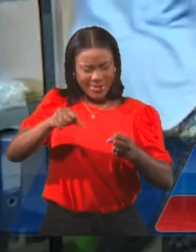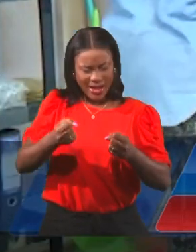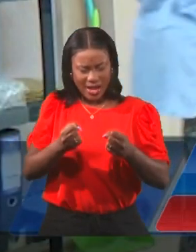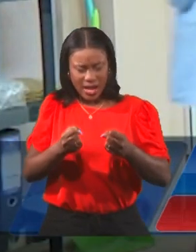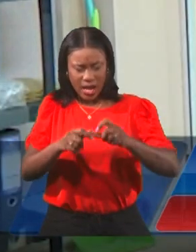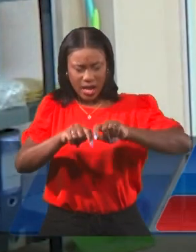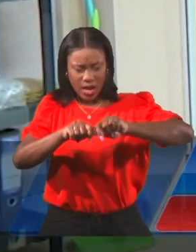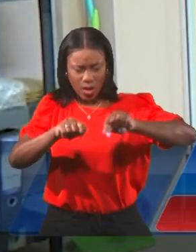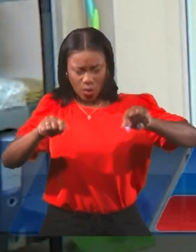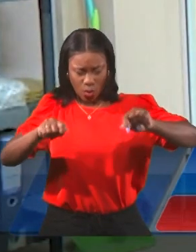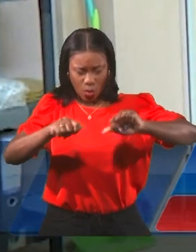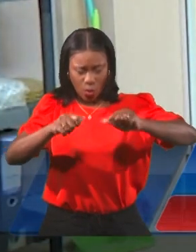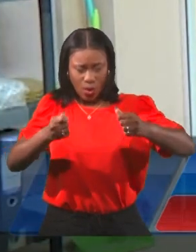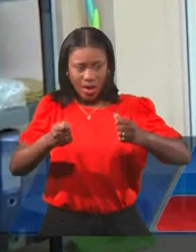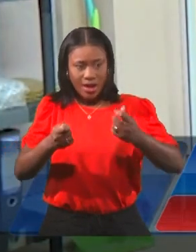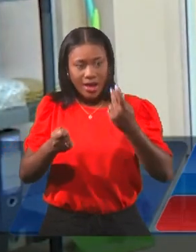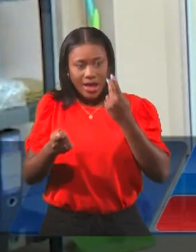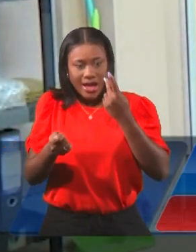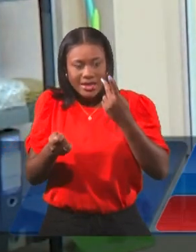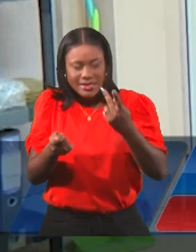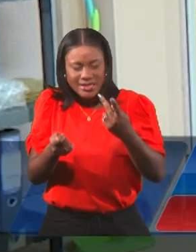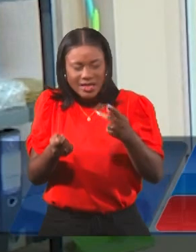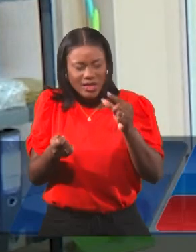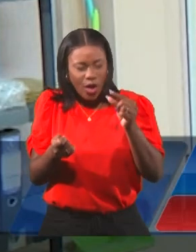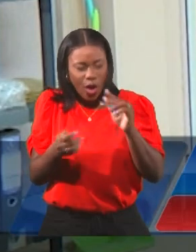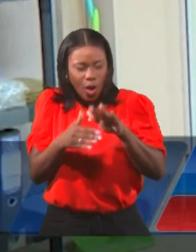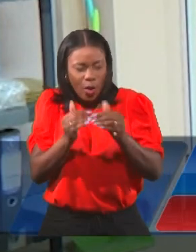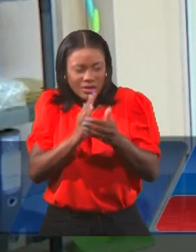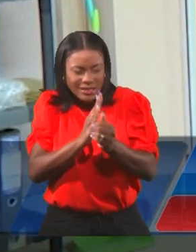seeing the intricate and just the small